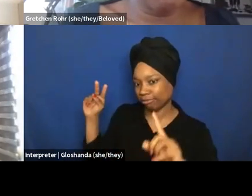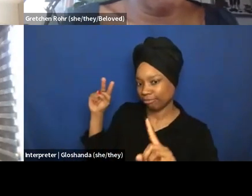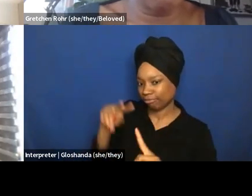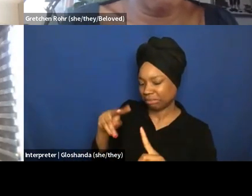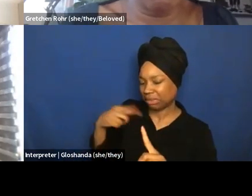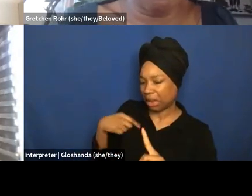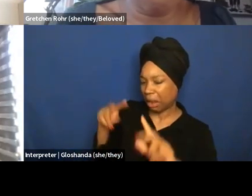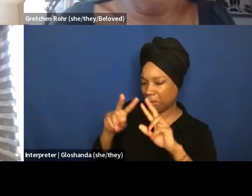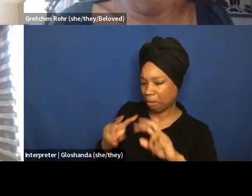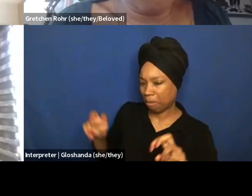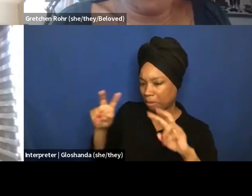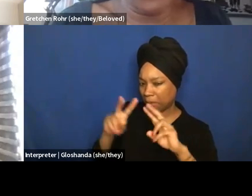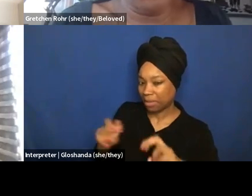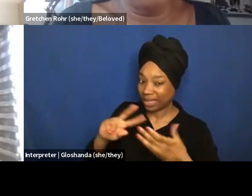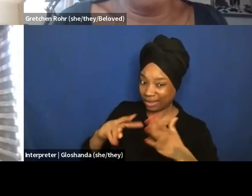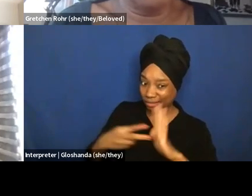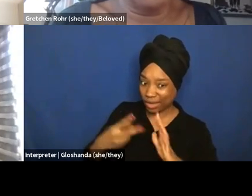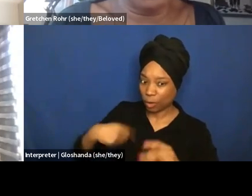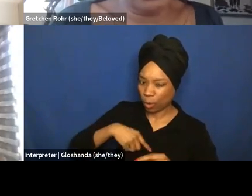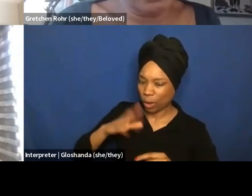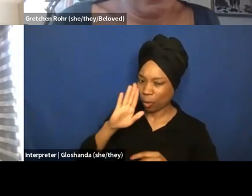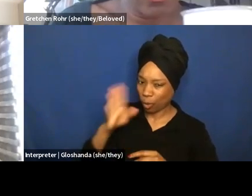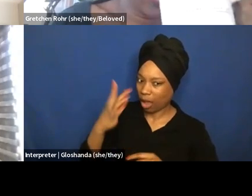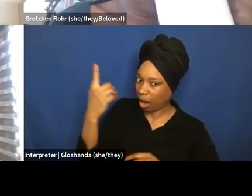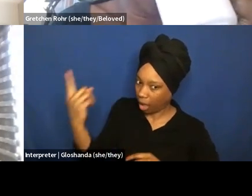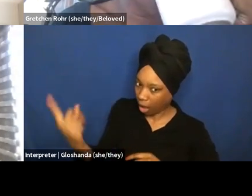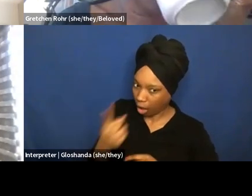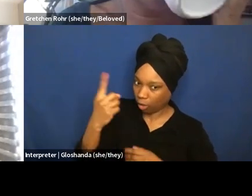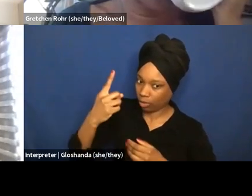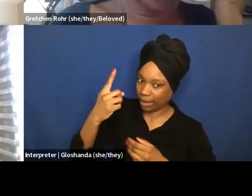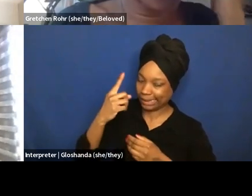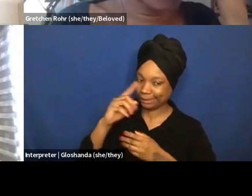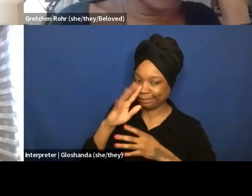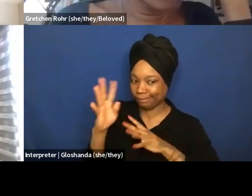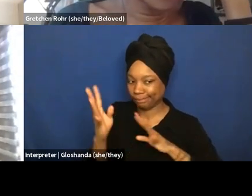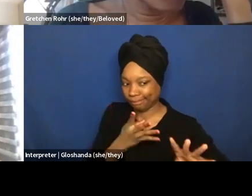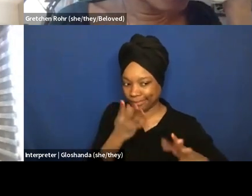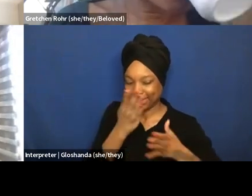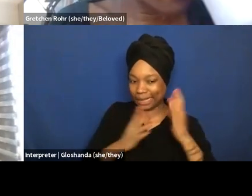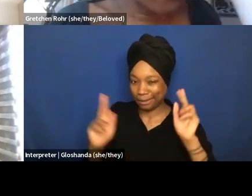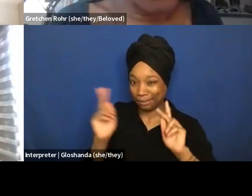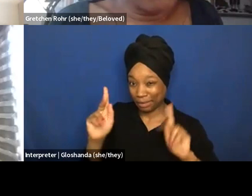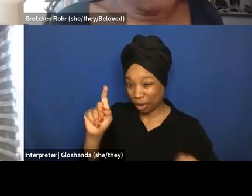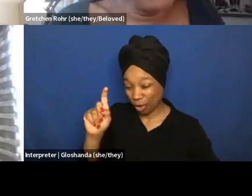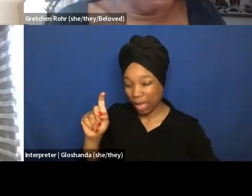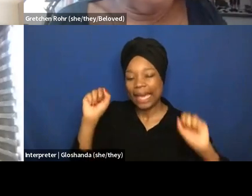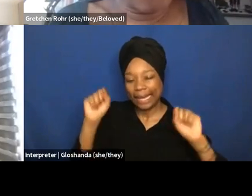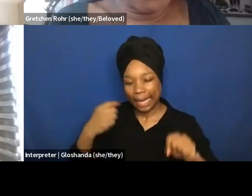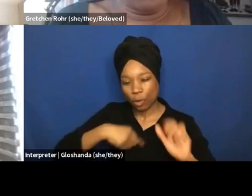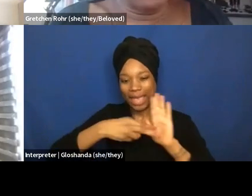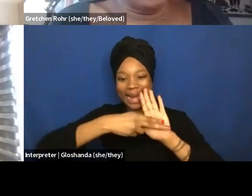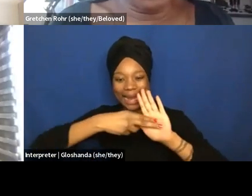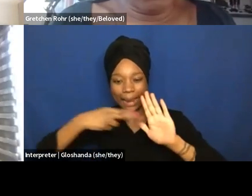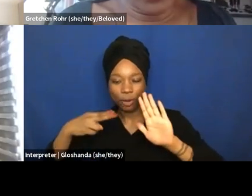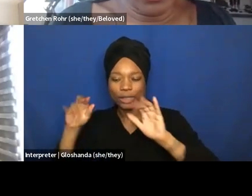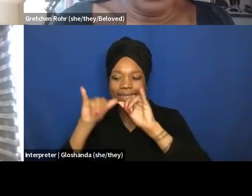does that mean that inherently we will always leave people out? And is there such a thing as a system of care if in its design and its inception,